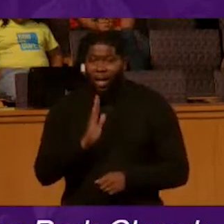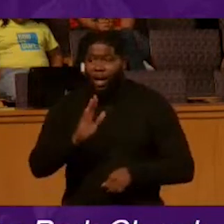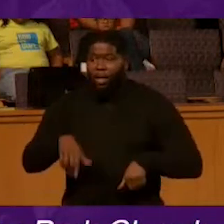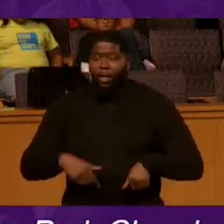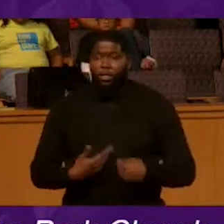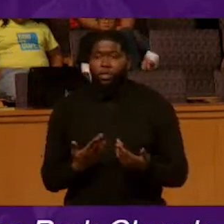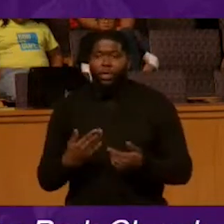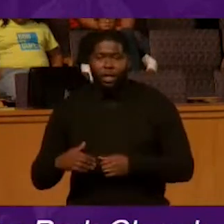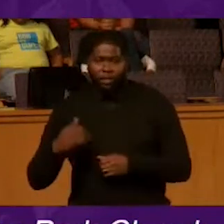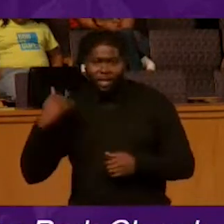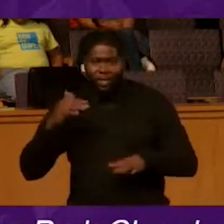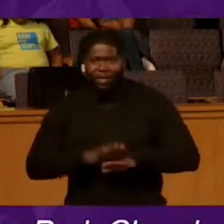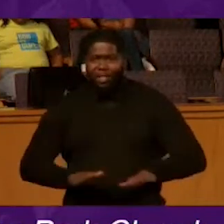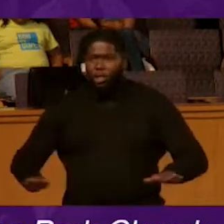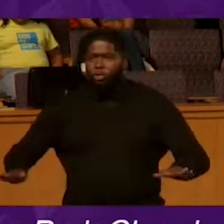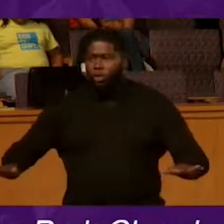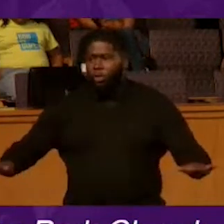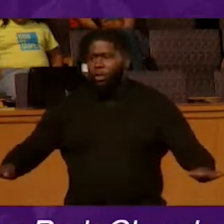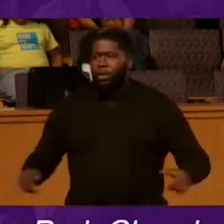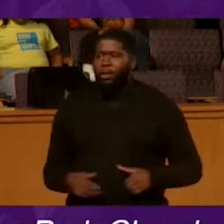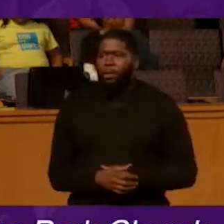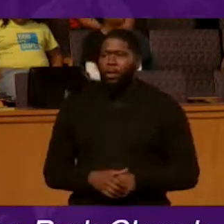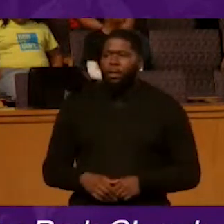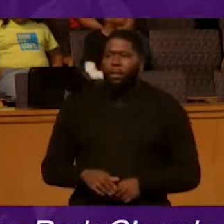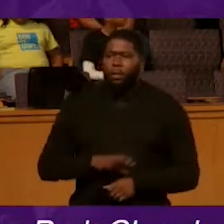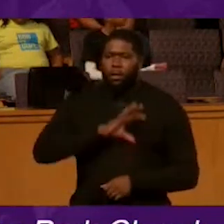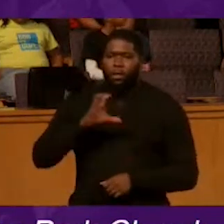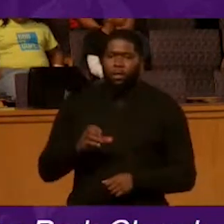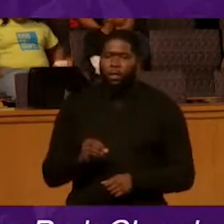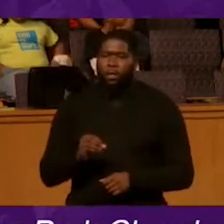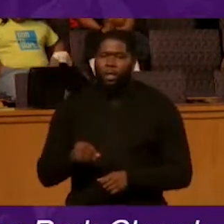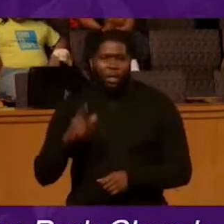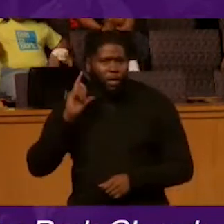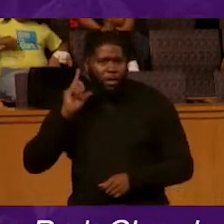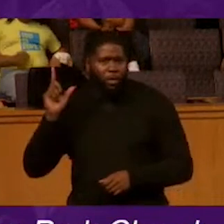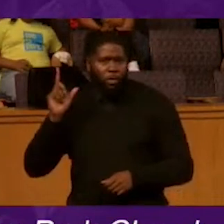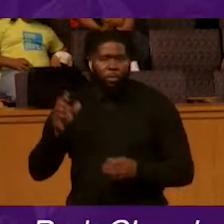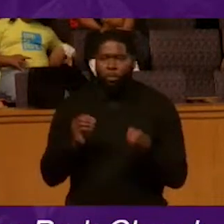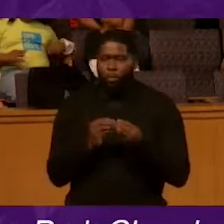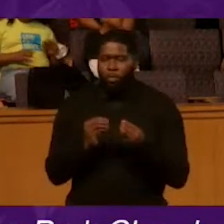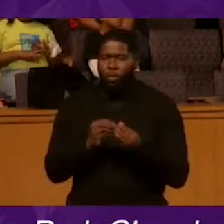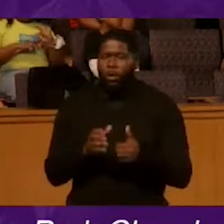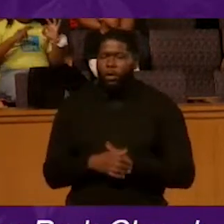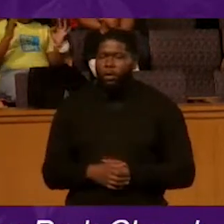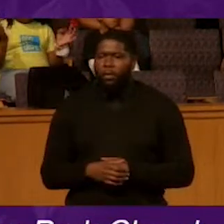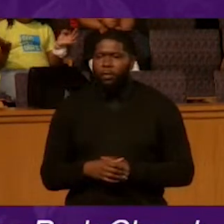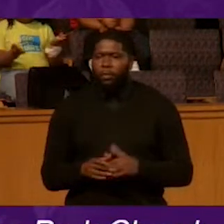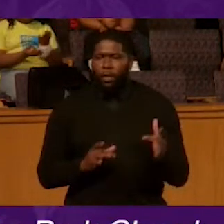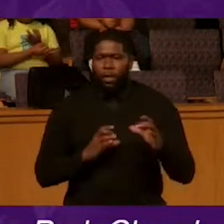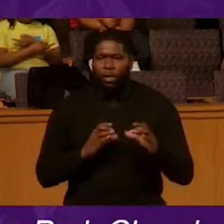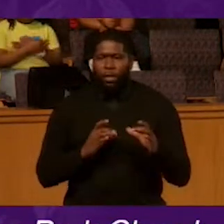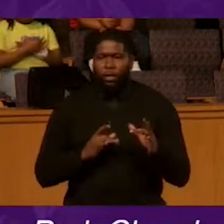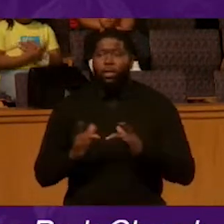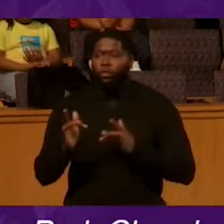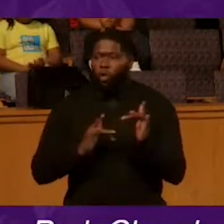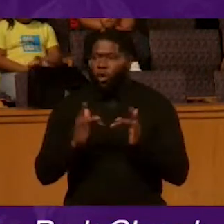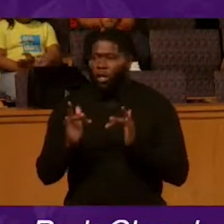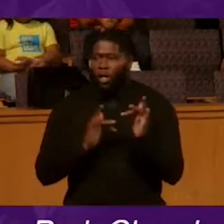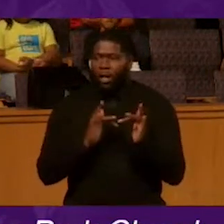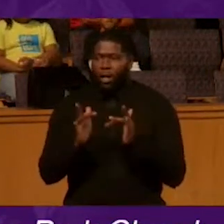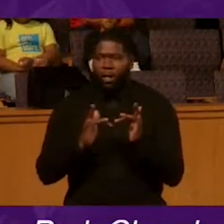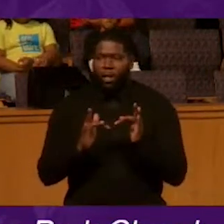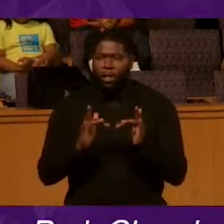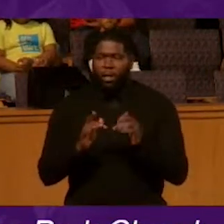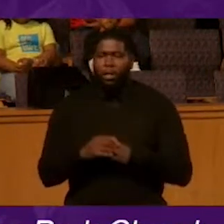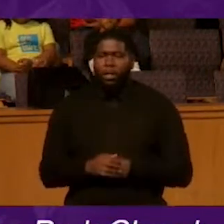lives of these children in Tanzania. But you'll get to hear more information about that. If you're online, there's a QR code on your screen. You can go ahead and scan